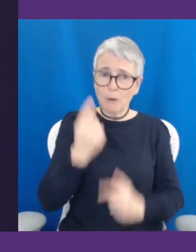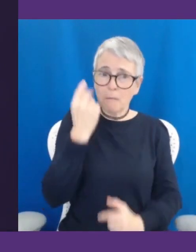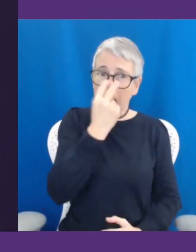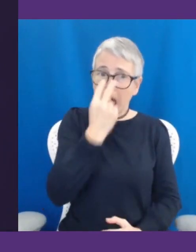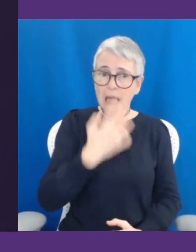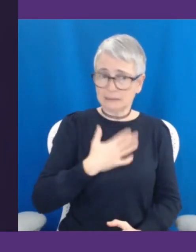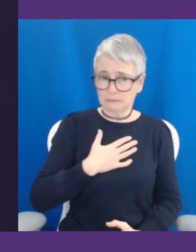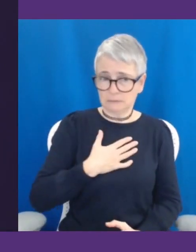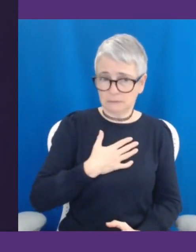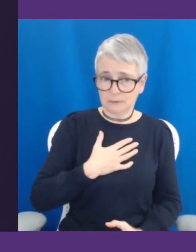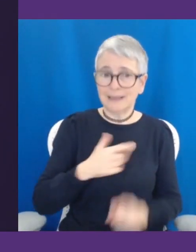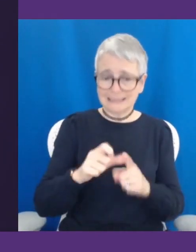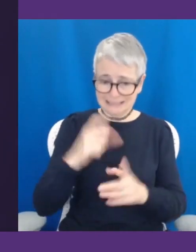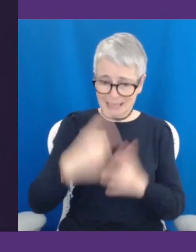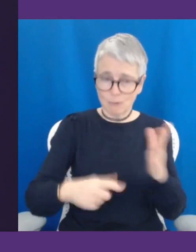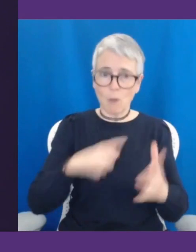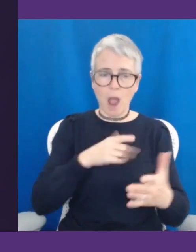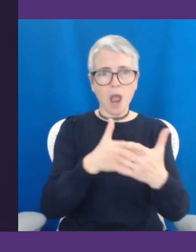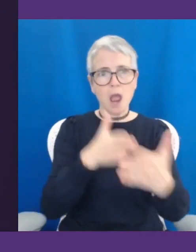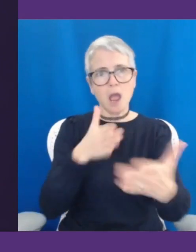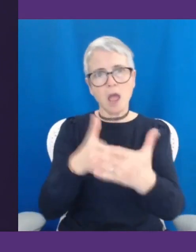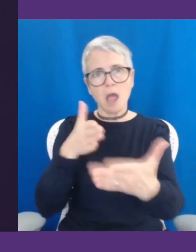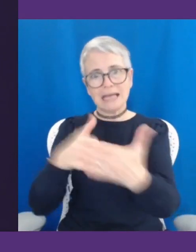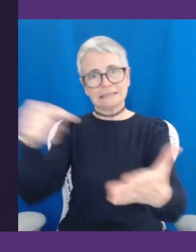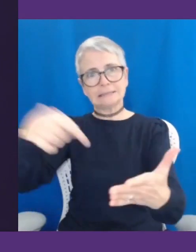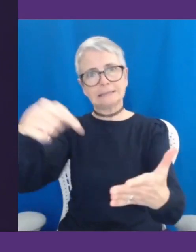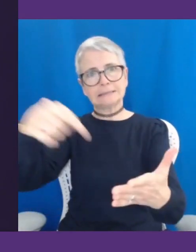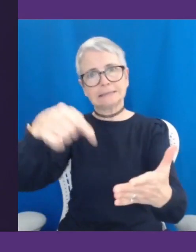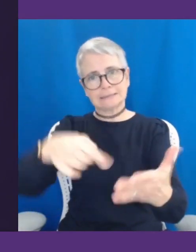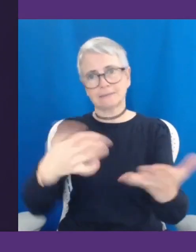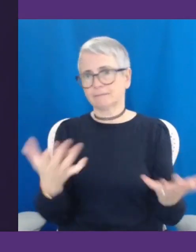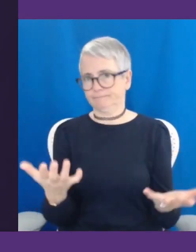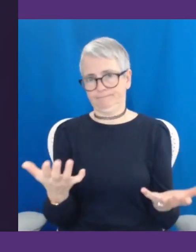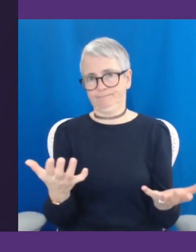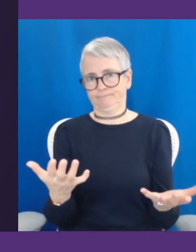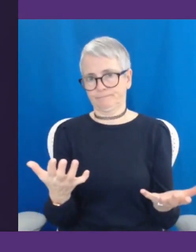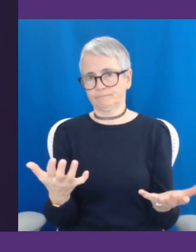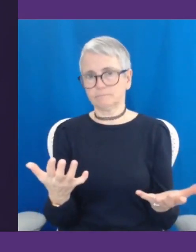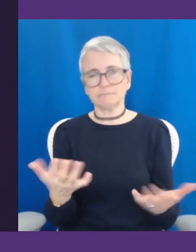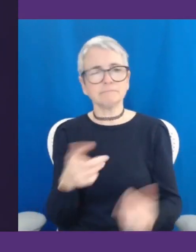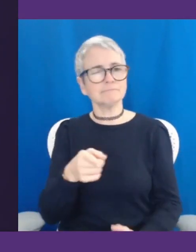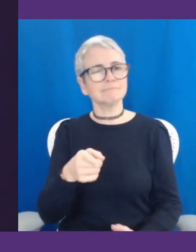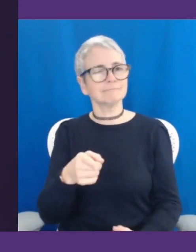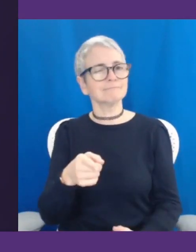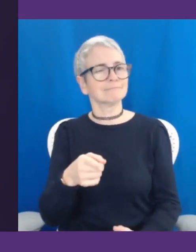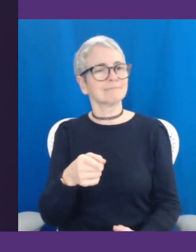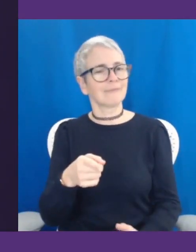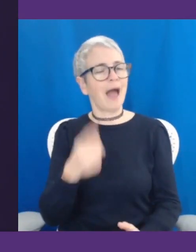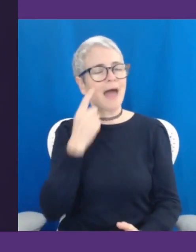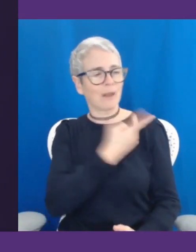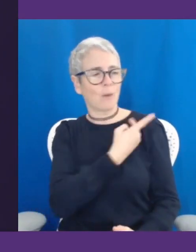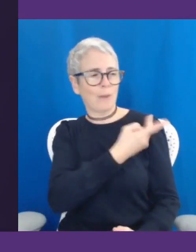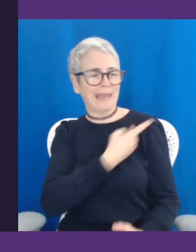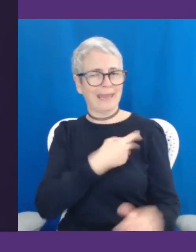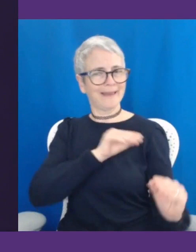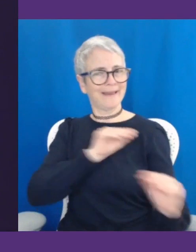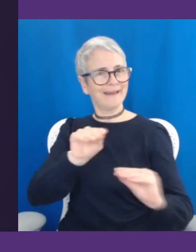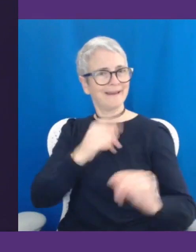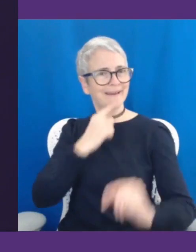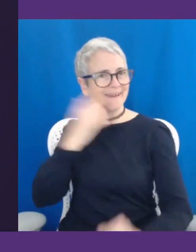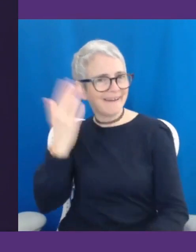my needs as a blind person are not being met here. And so I think that's what we demonstrate in our sessions quite well. Indeed. And Mark, in